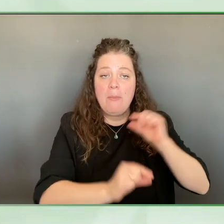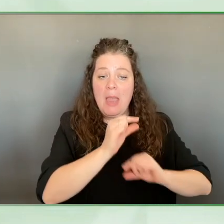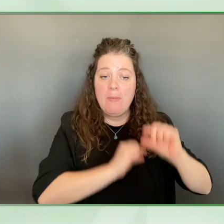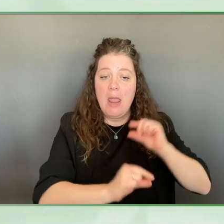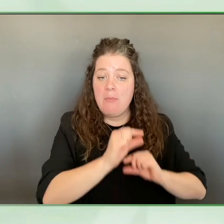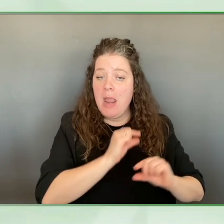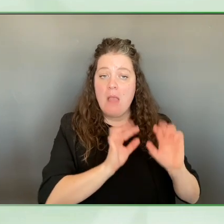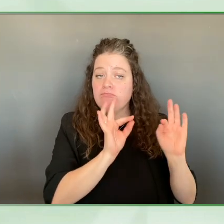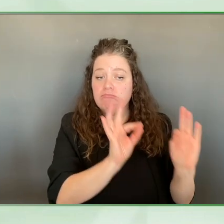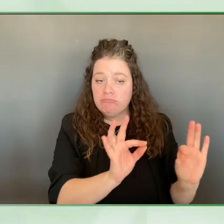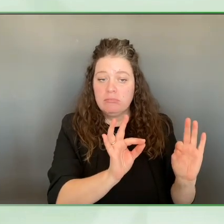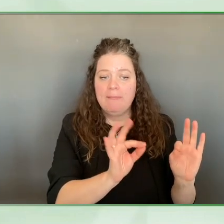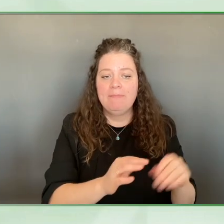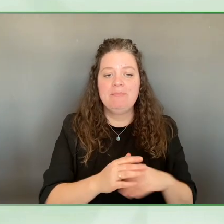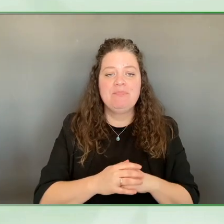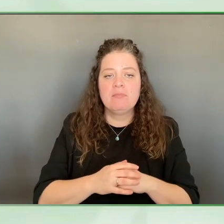them just